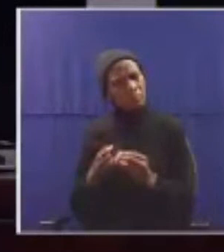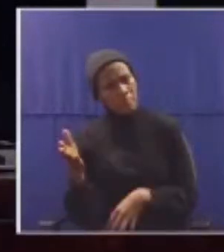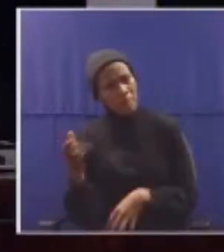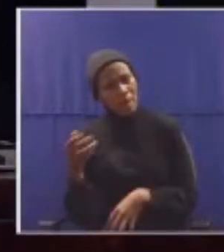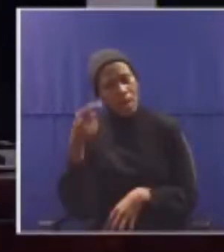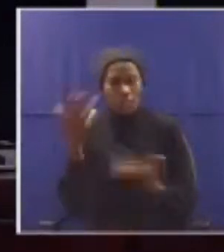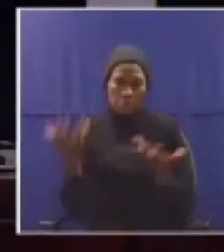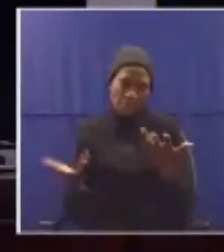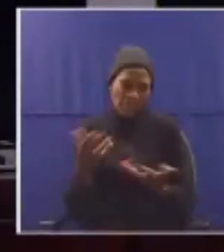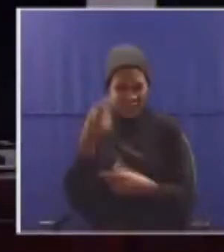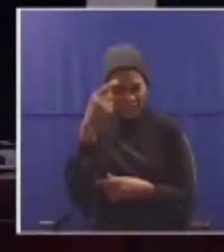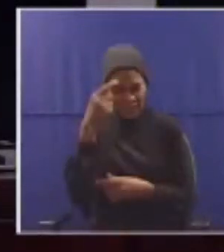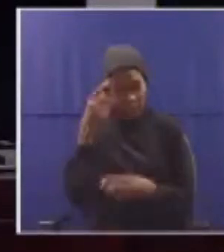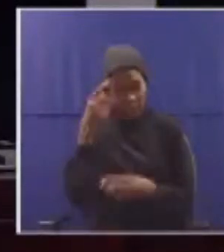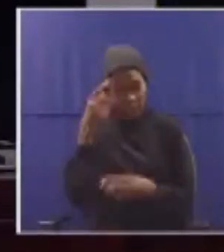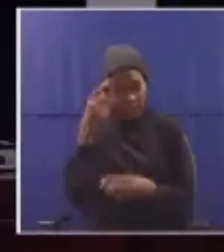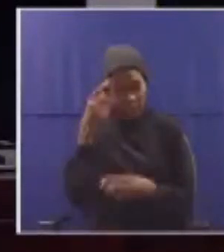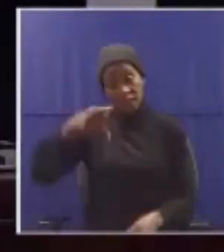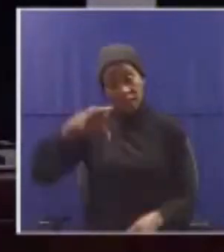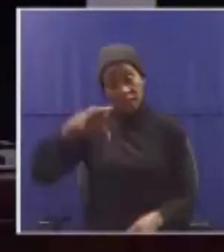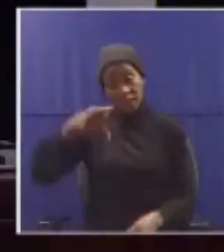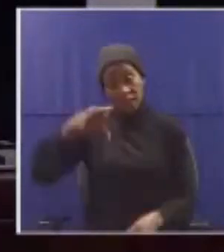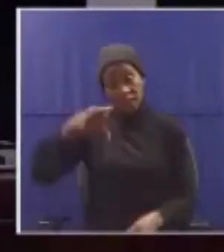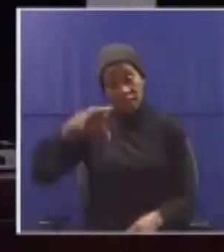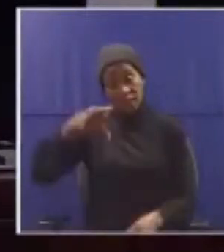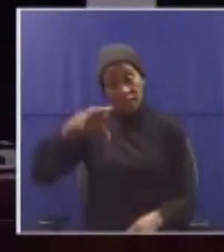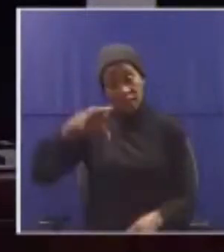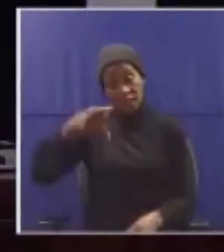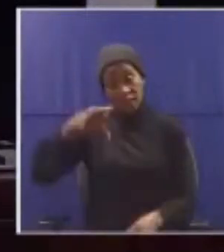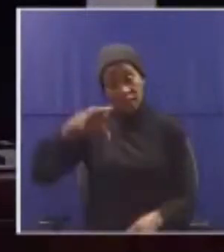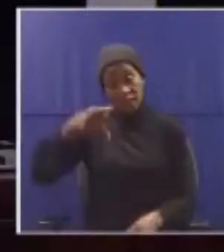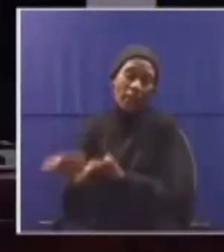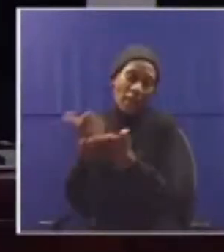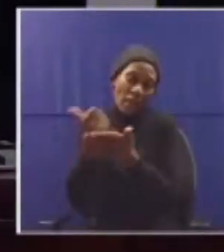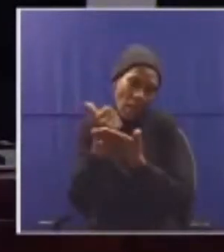things that President Putin will help me with land reform.